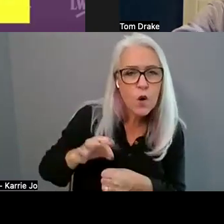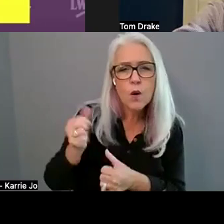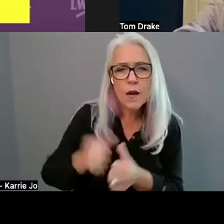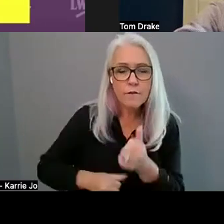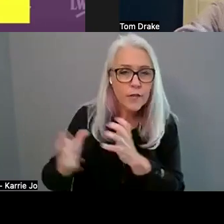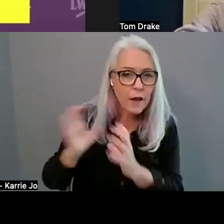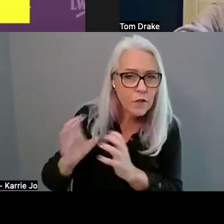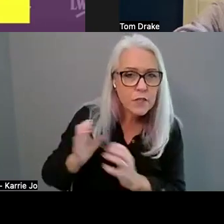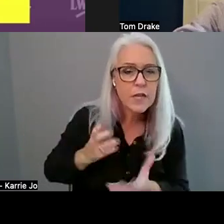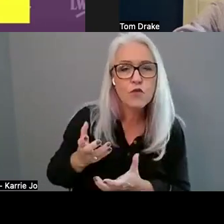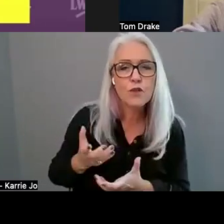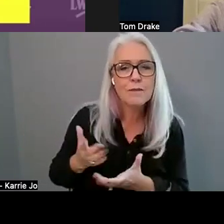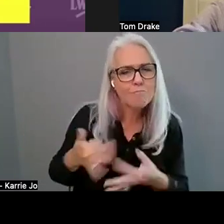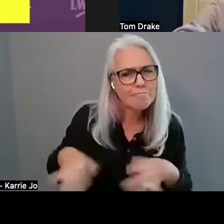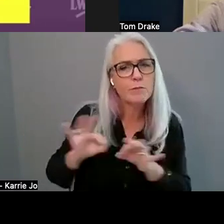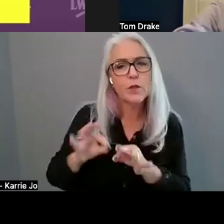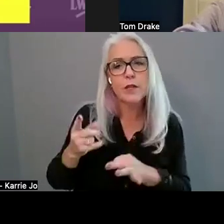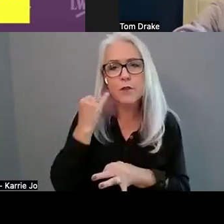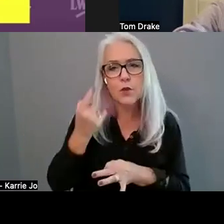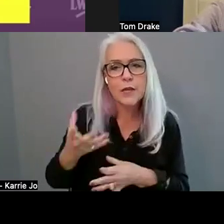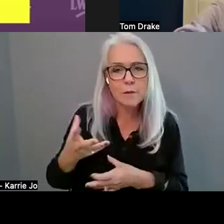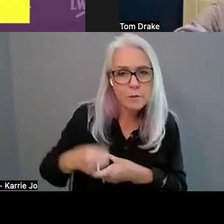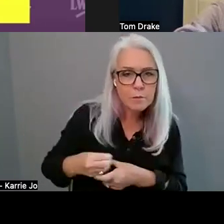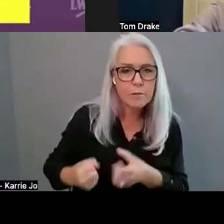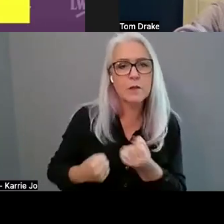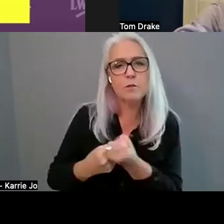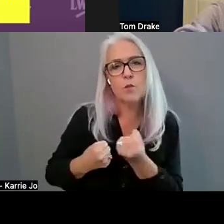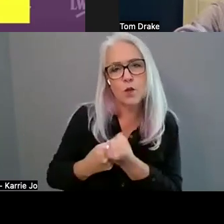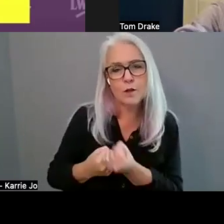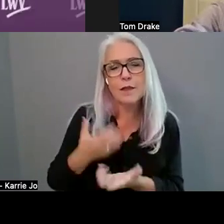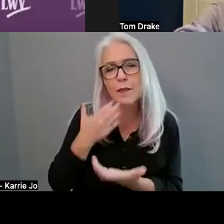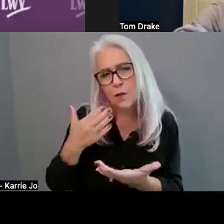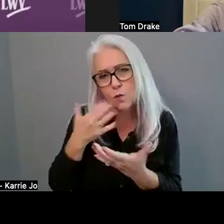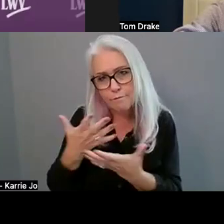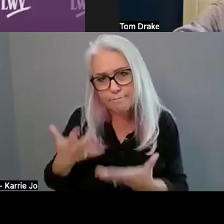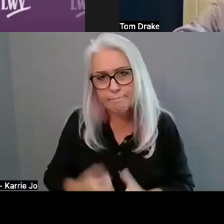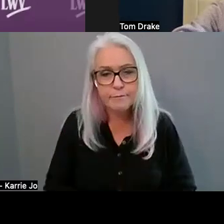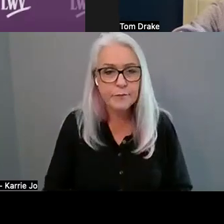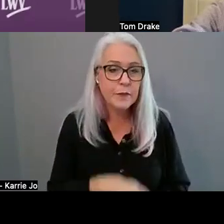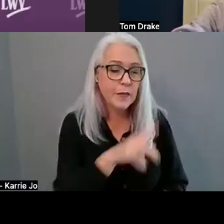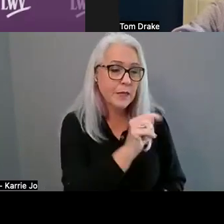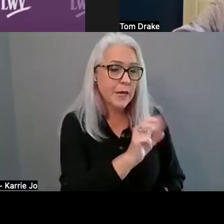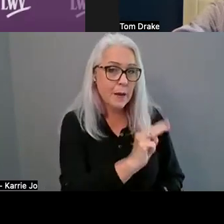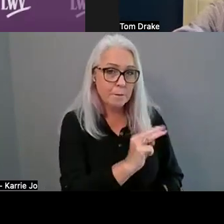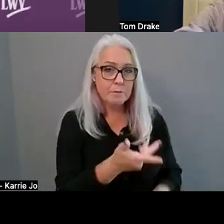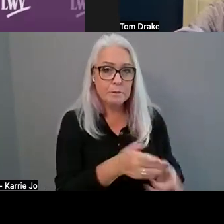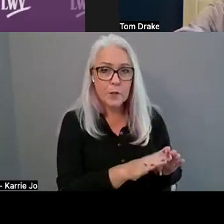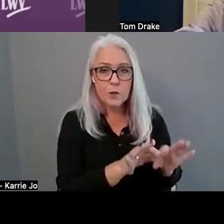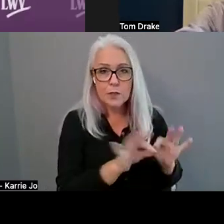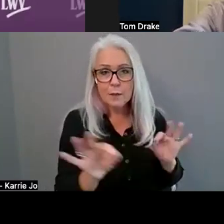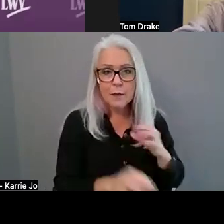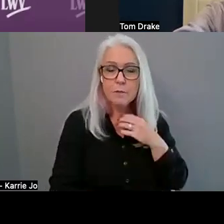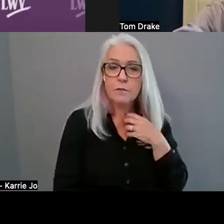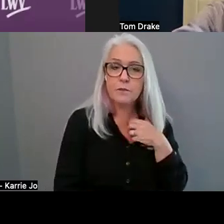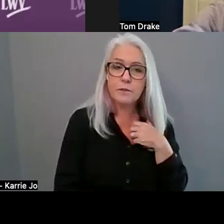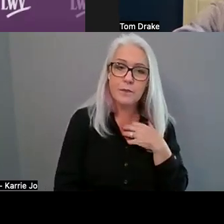be willing to contribute to my campaign, I'd really appreciate your support. Thank you. Thank you, Morgan. Tom. You know, I